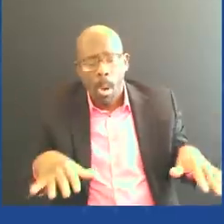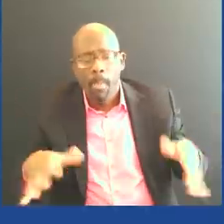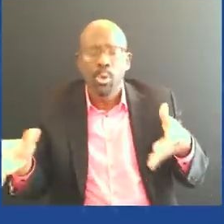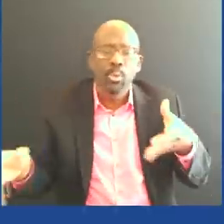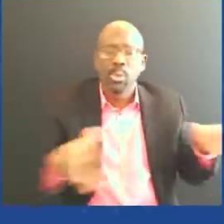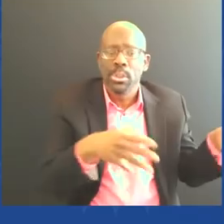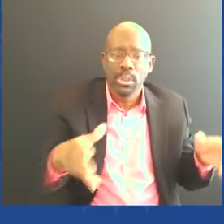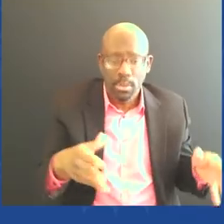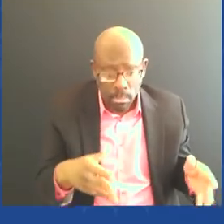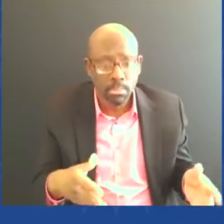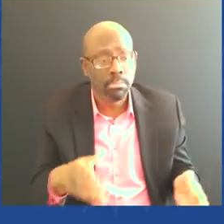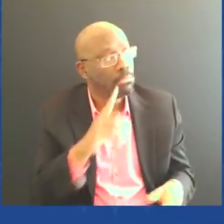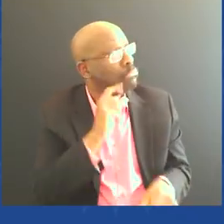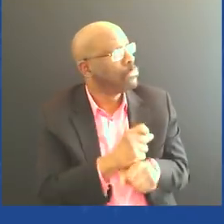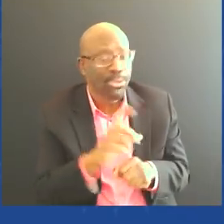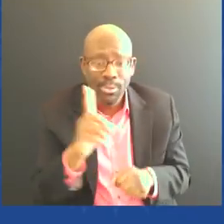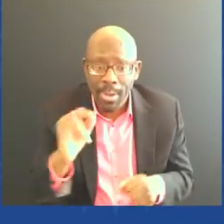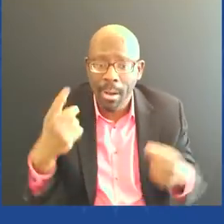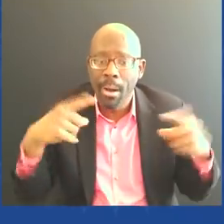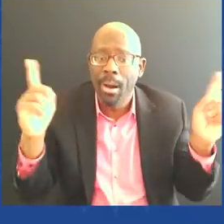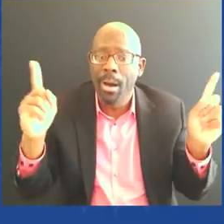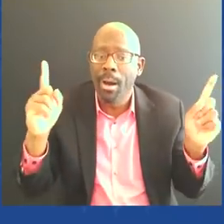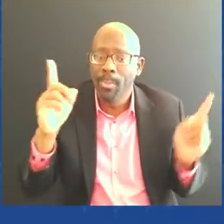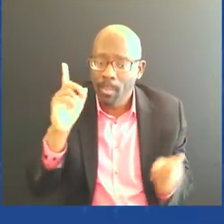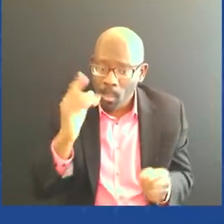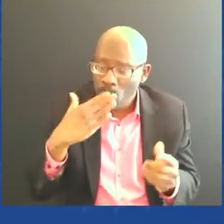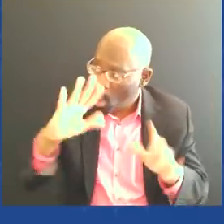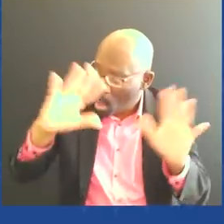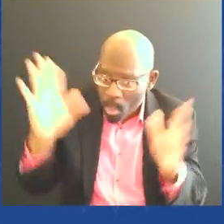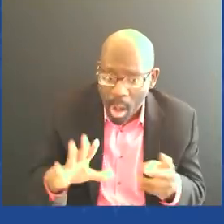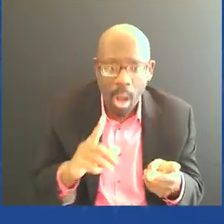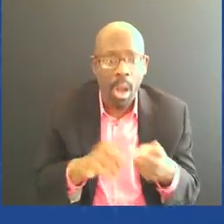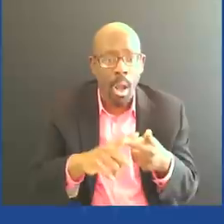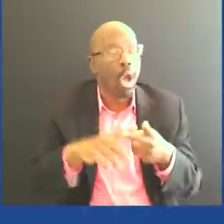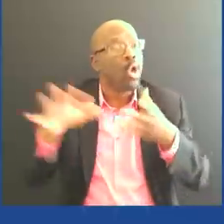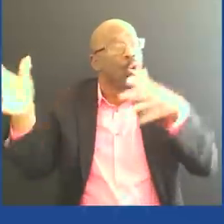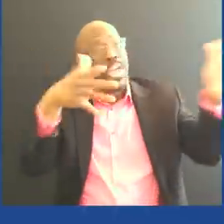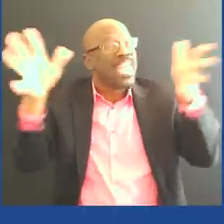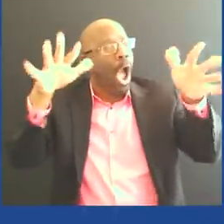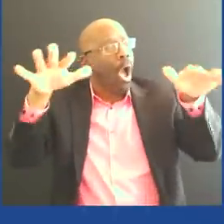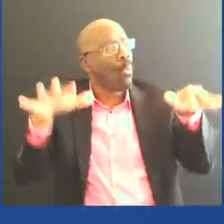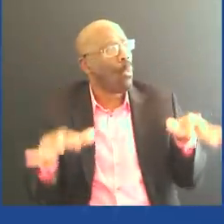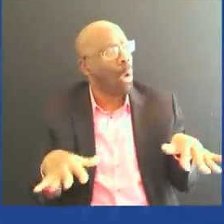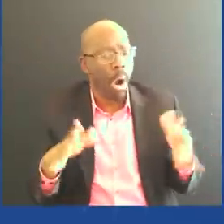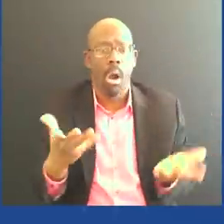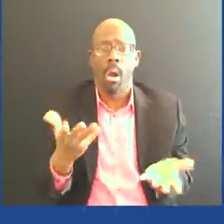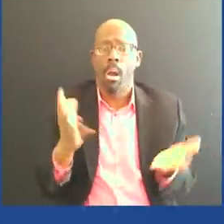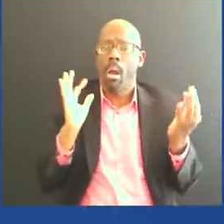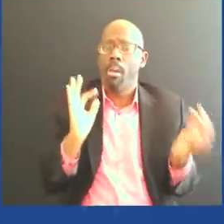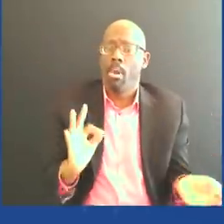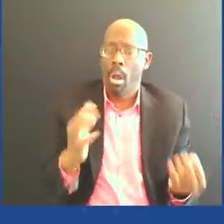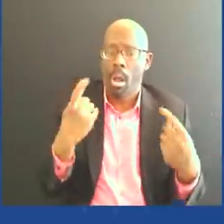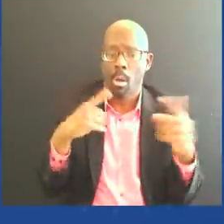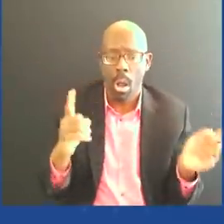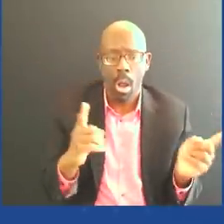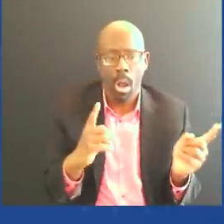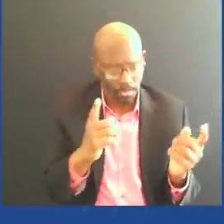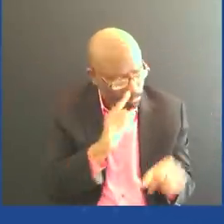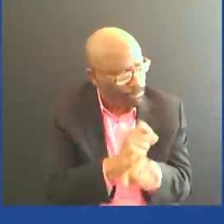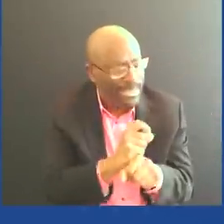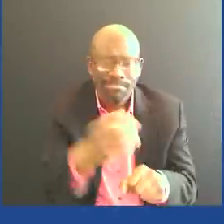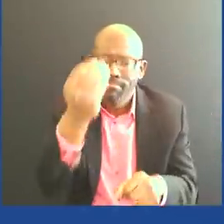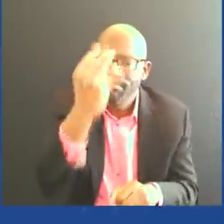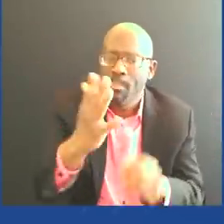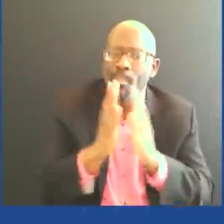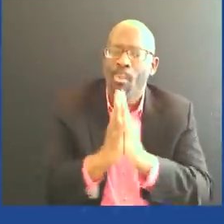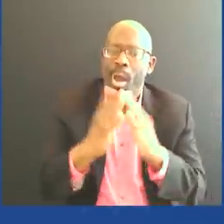round of applause for Chaplain Black? Dr. Biden, thank you for all that you